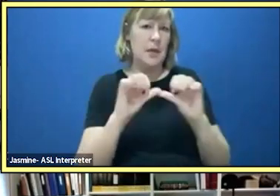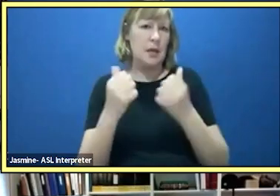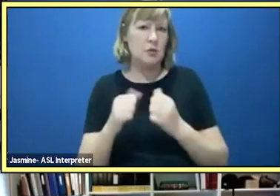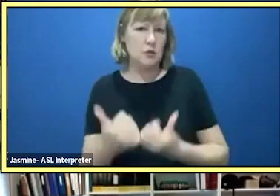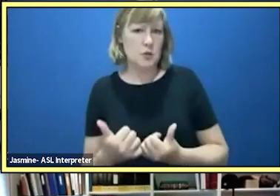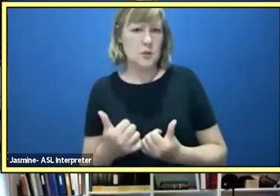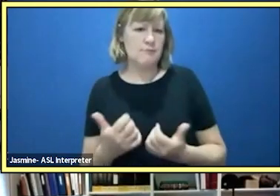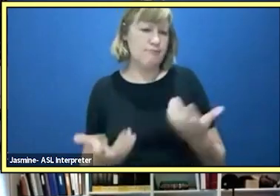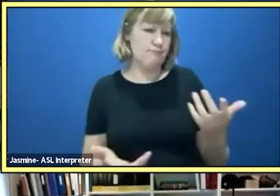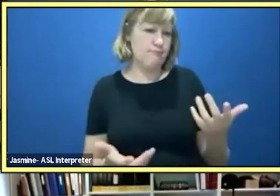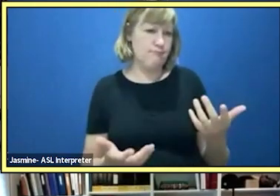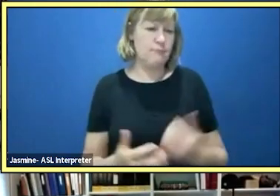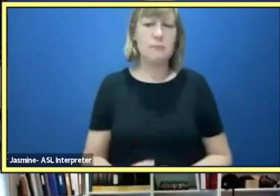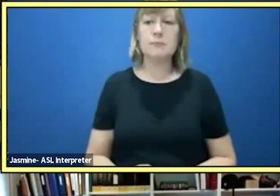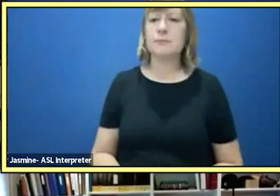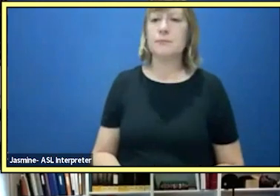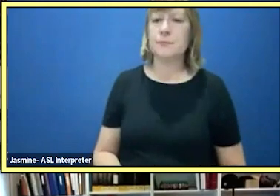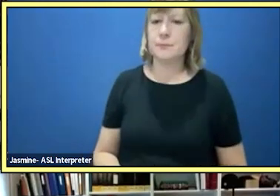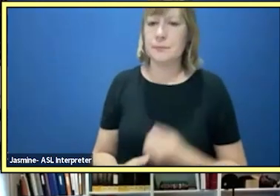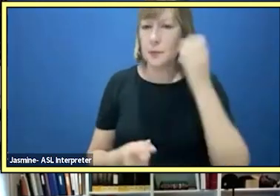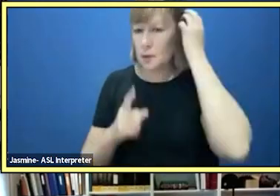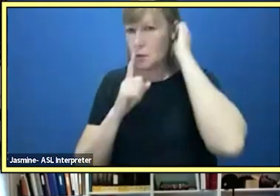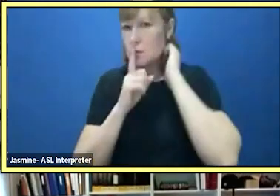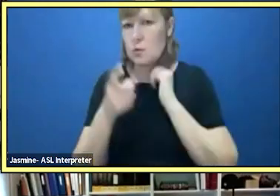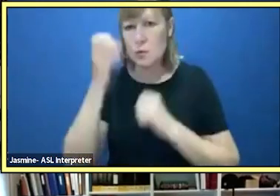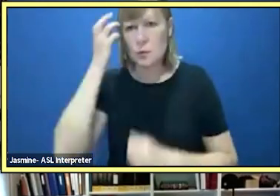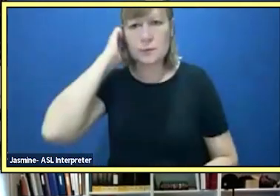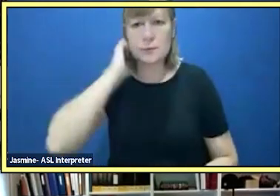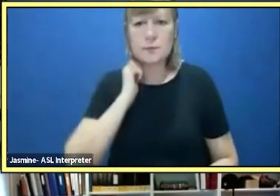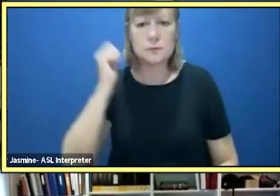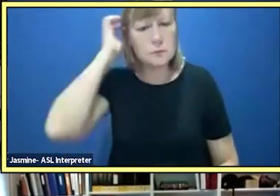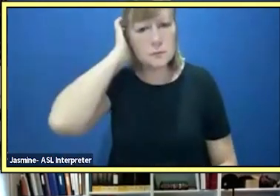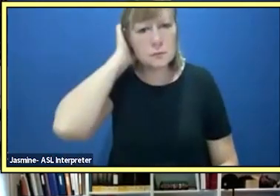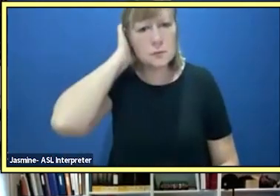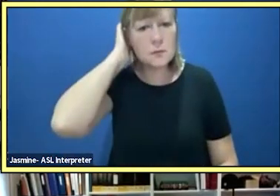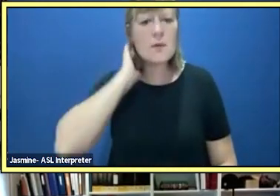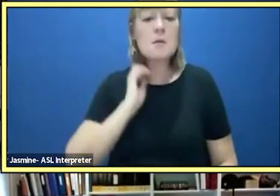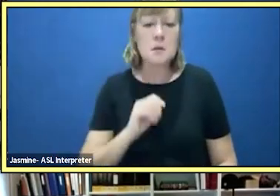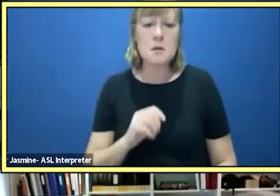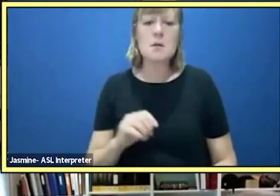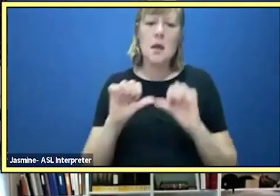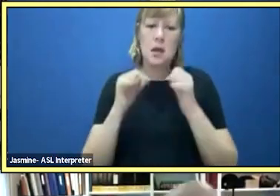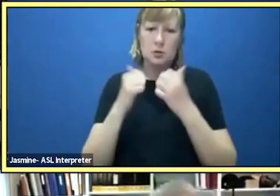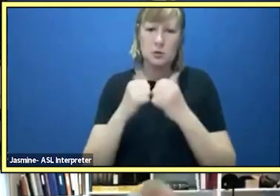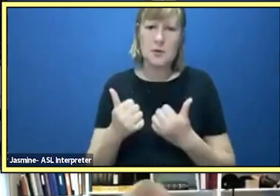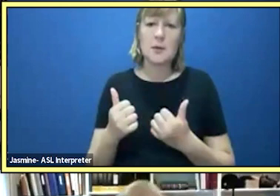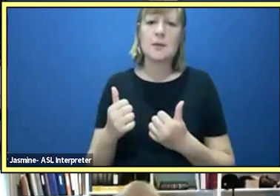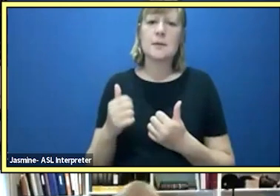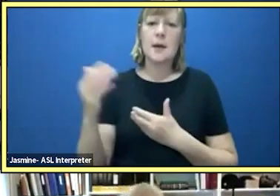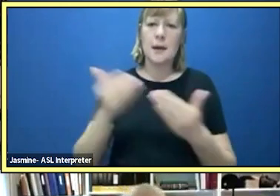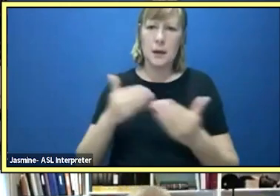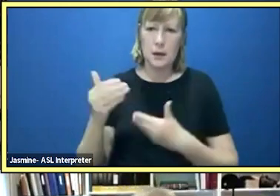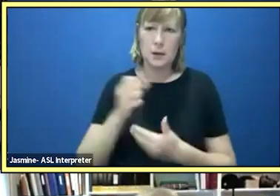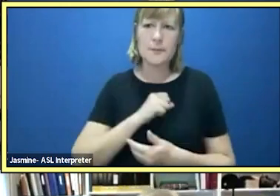is true that capacity wise for agencies and finding staff, this doesn't resolve that. It's a sort of a separate